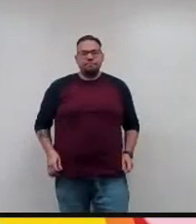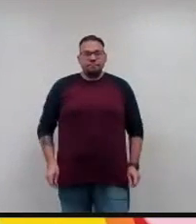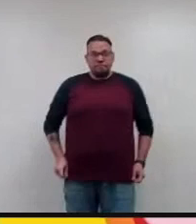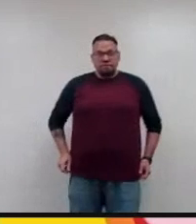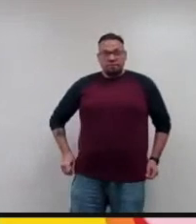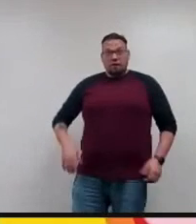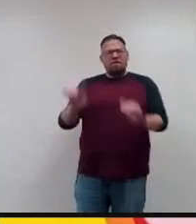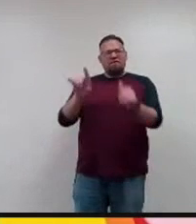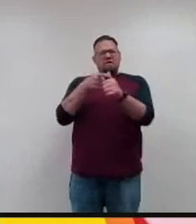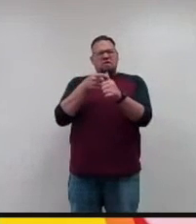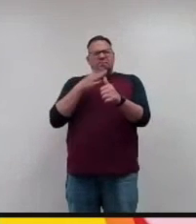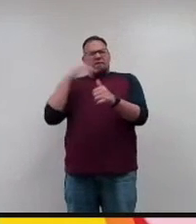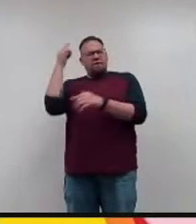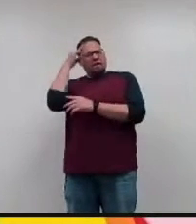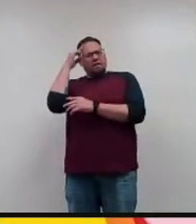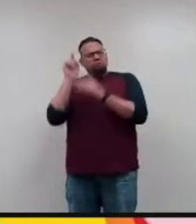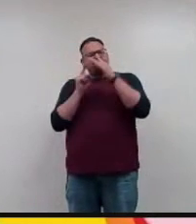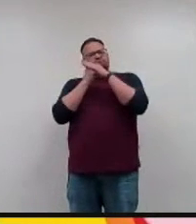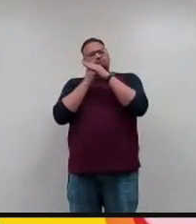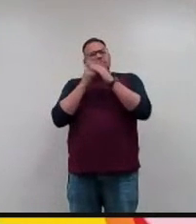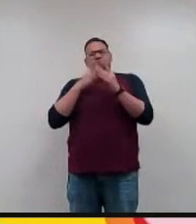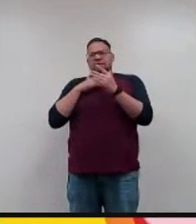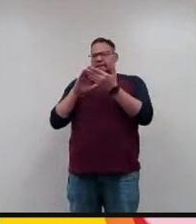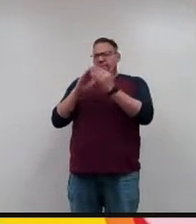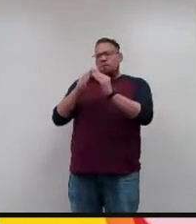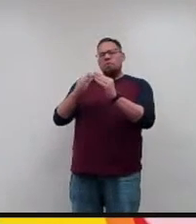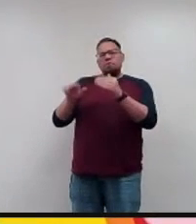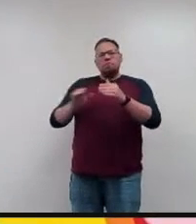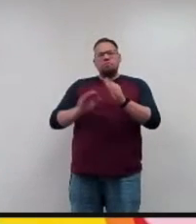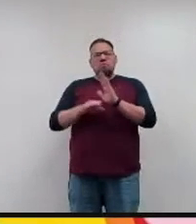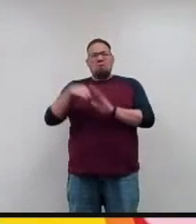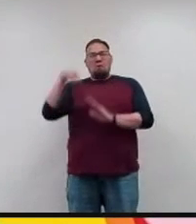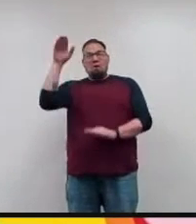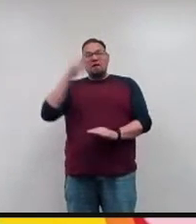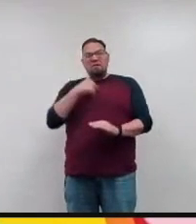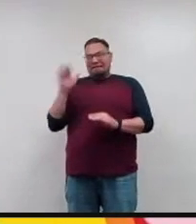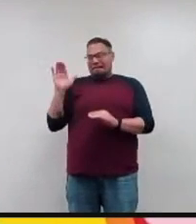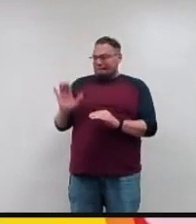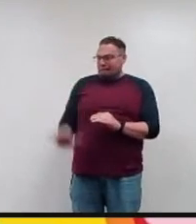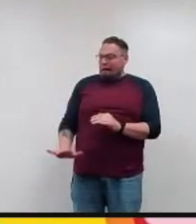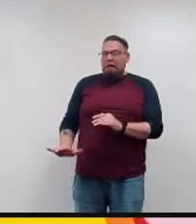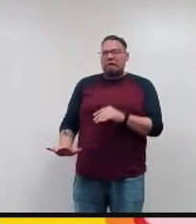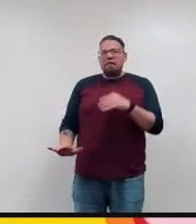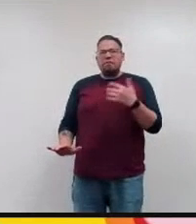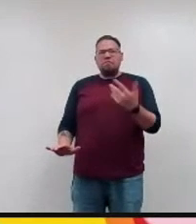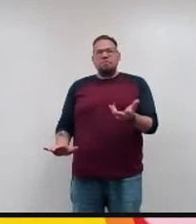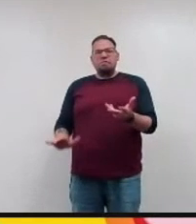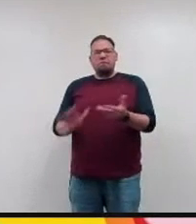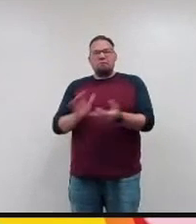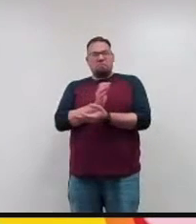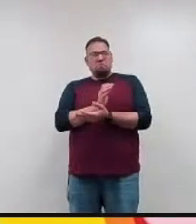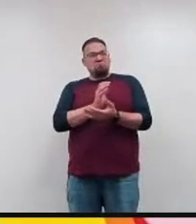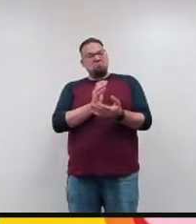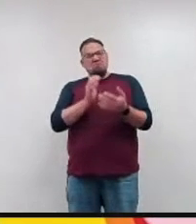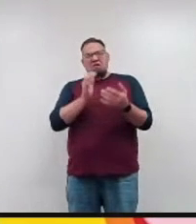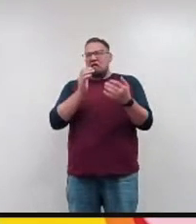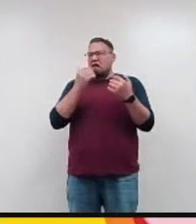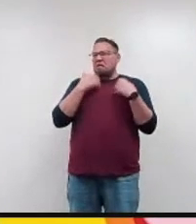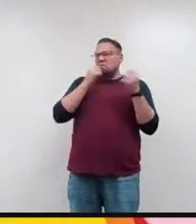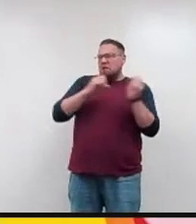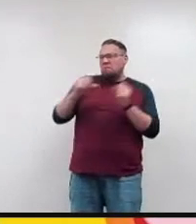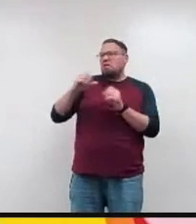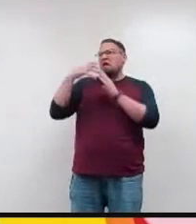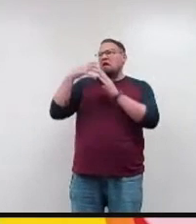came to mind was just my neighborhood growing up when I was pretty little. The freedom to be